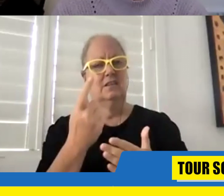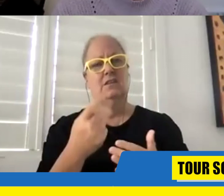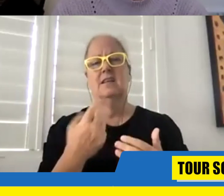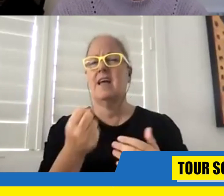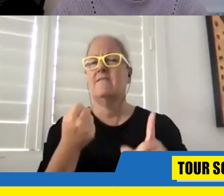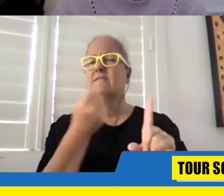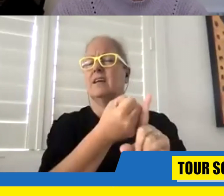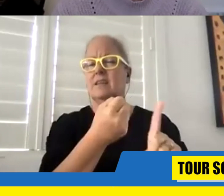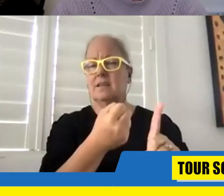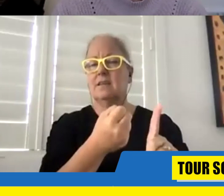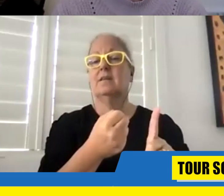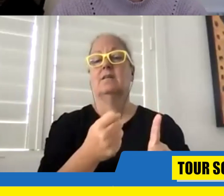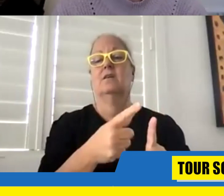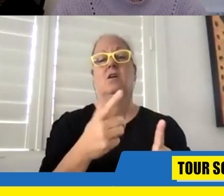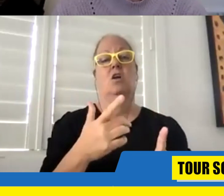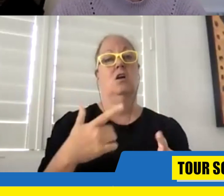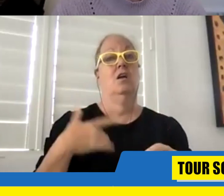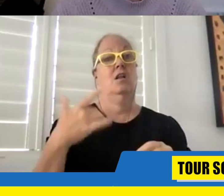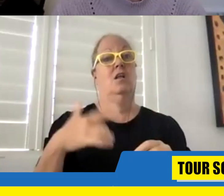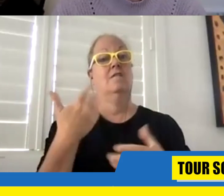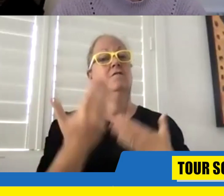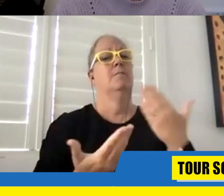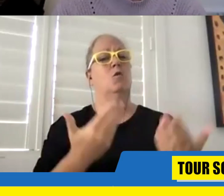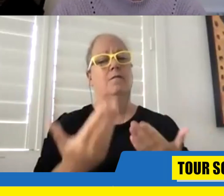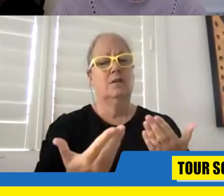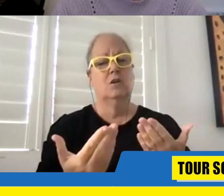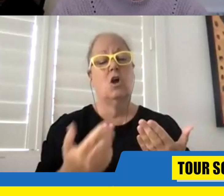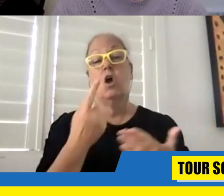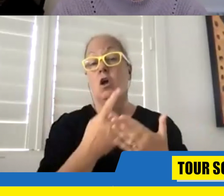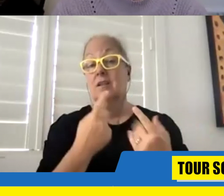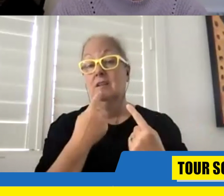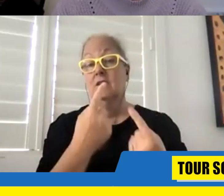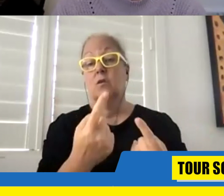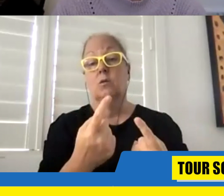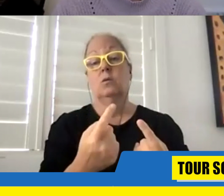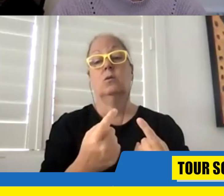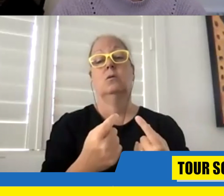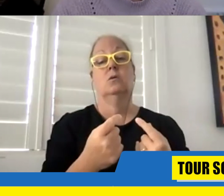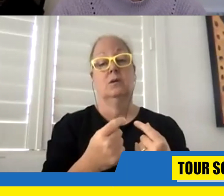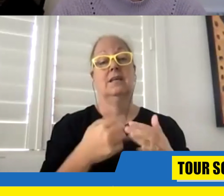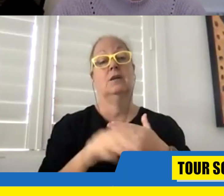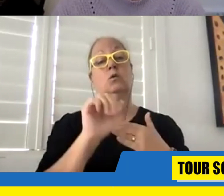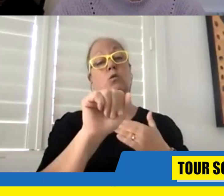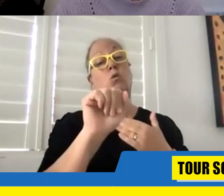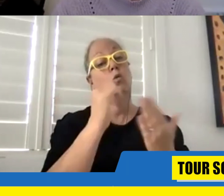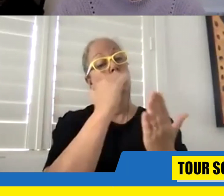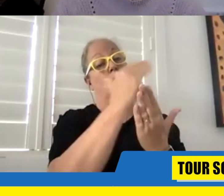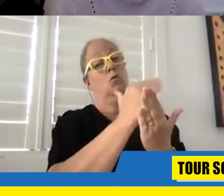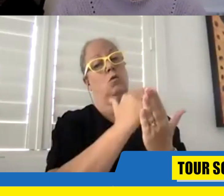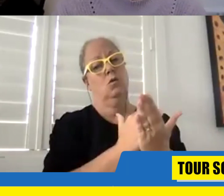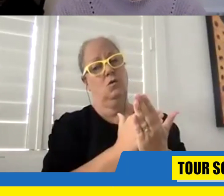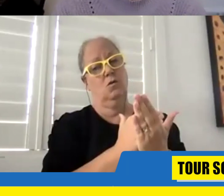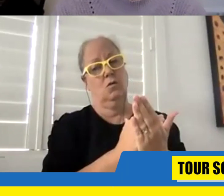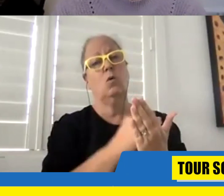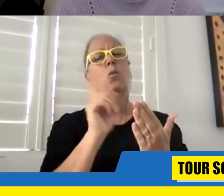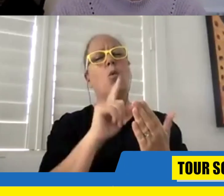to live performance and touring events. So just a general note that it's really great in your programming calendar to have those